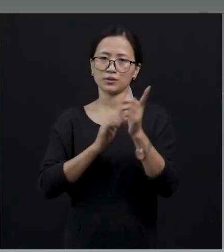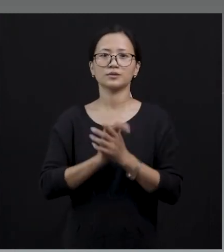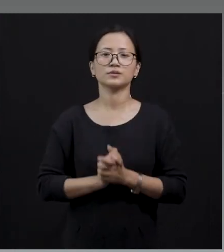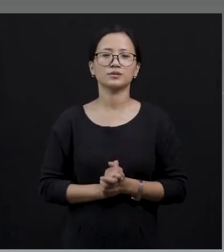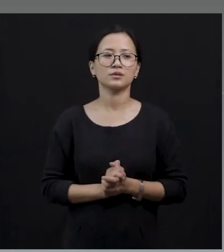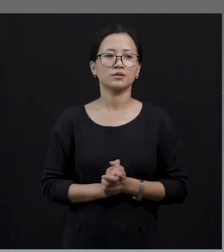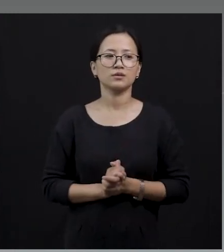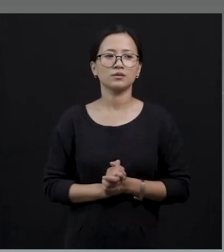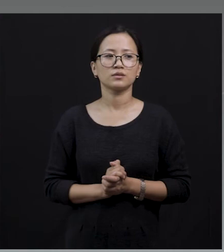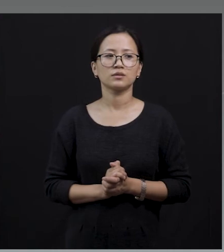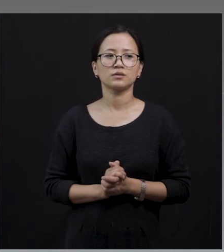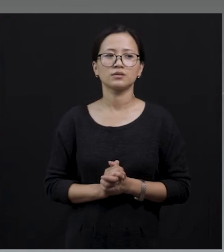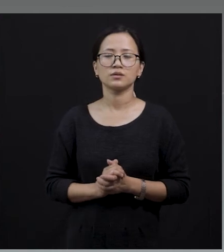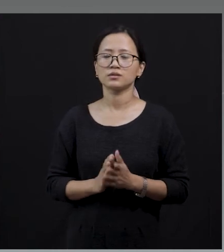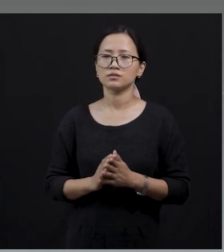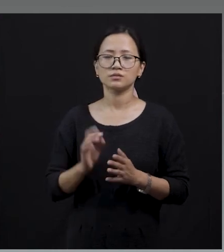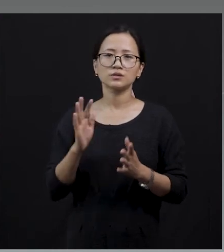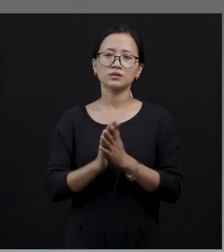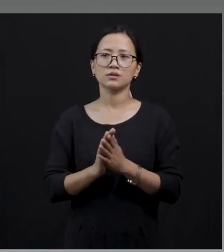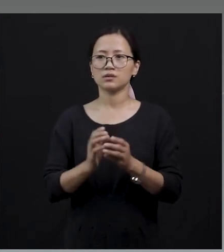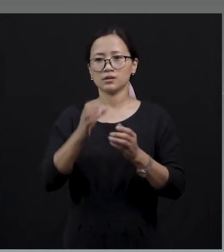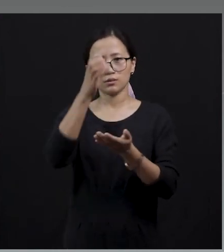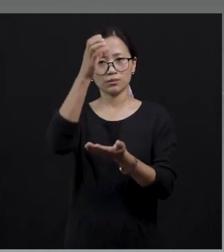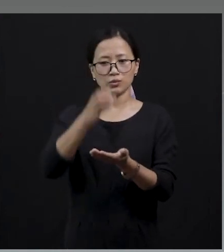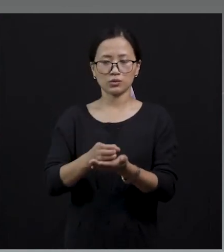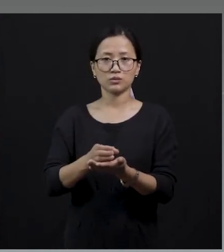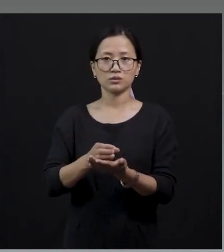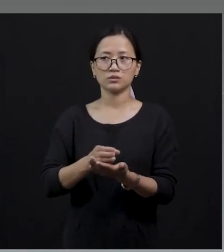capacity means, for example, a bottle. A bottle,